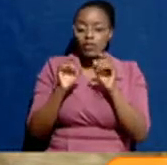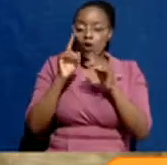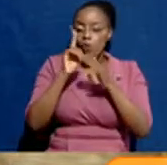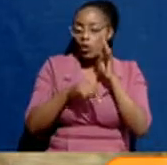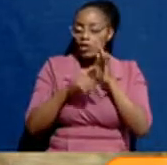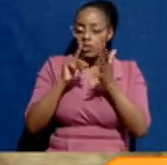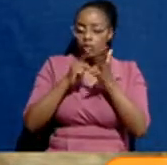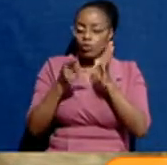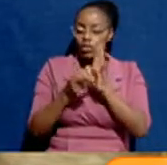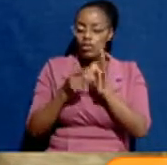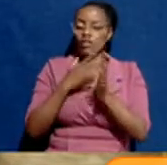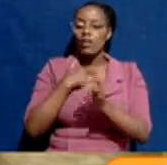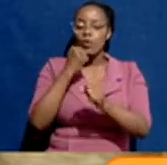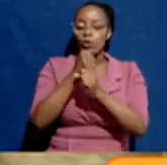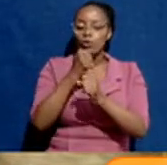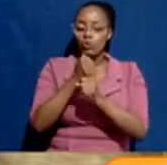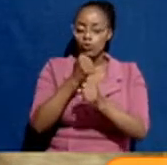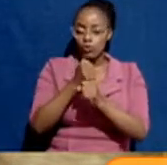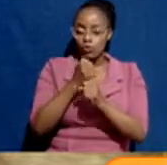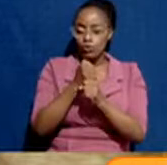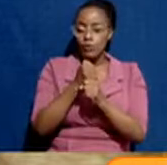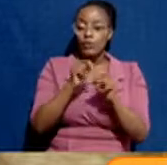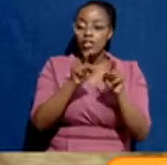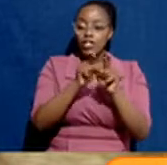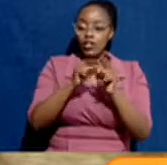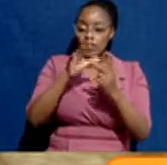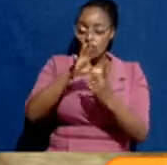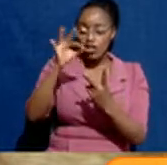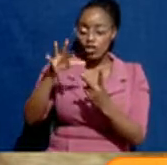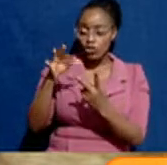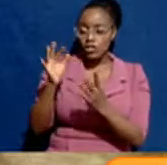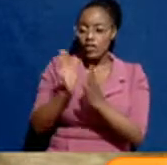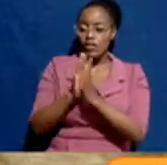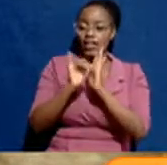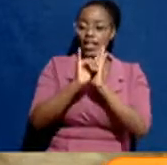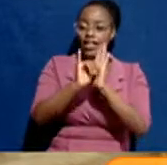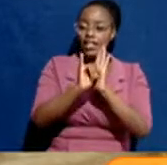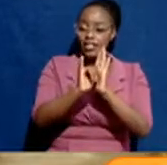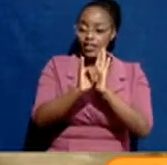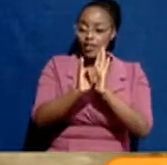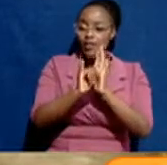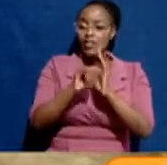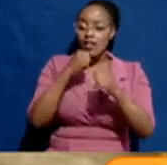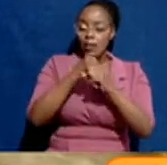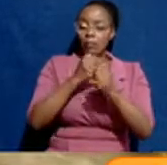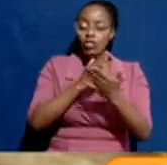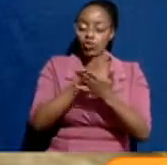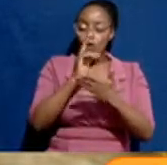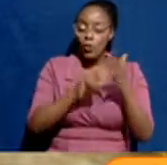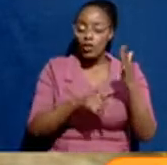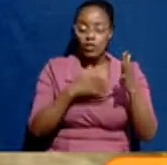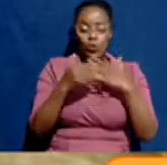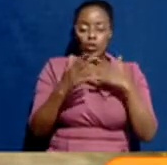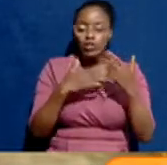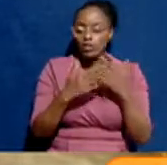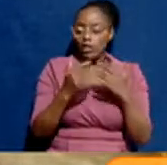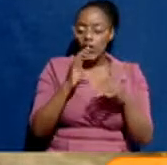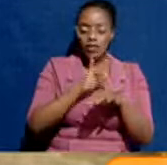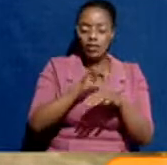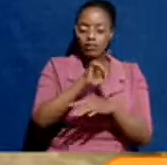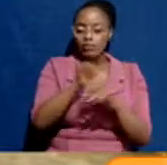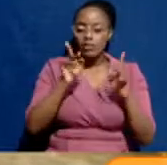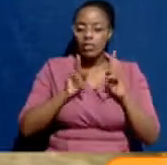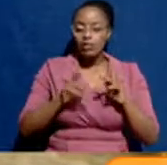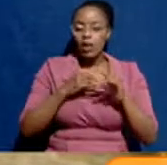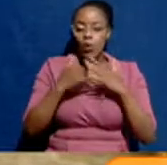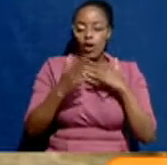kind of projects they want. And they choose and they identify and to make sure that whatever really touches them,